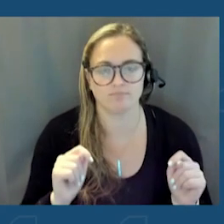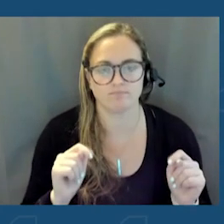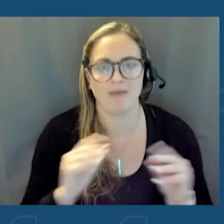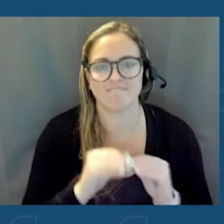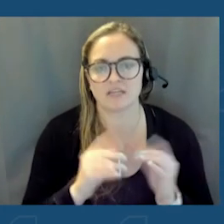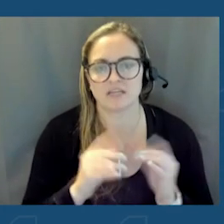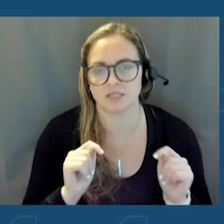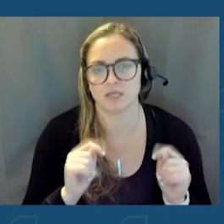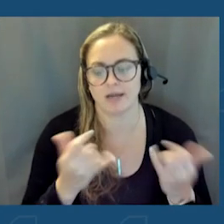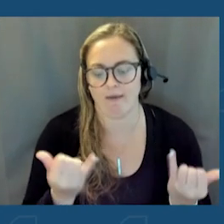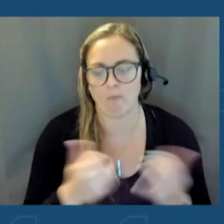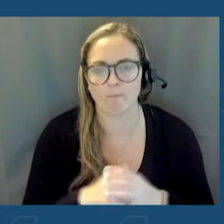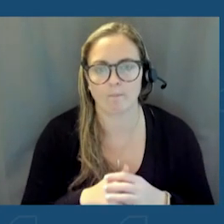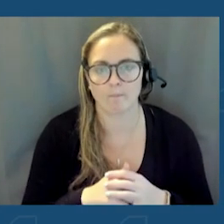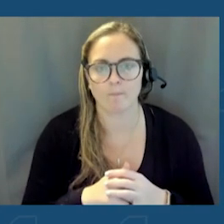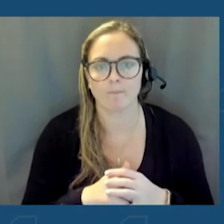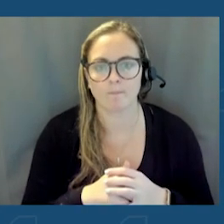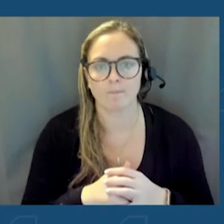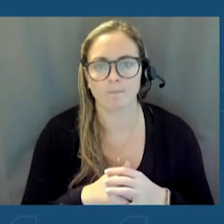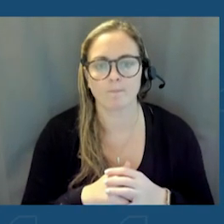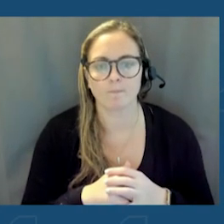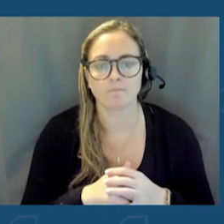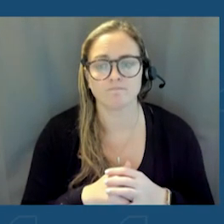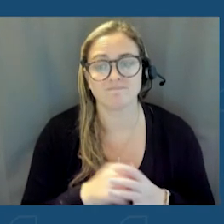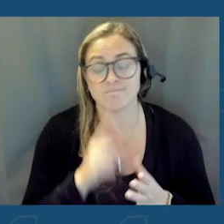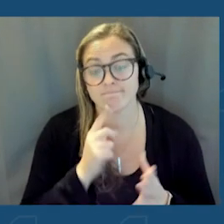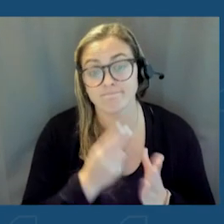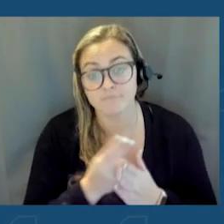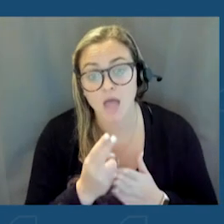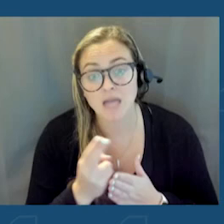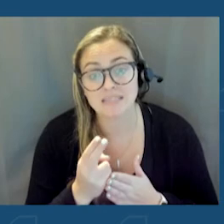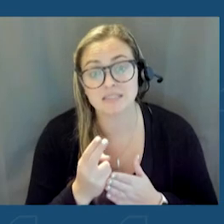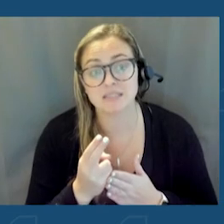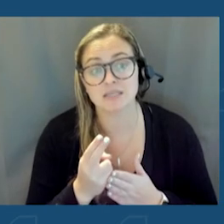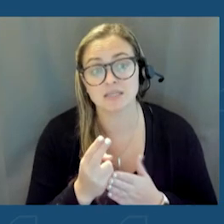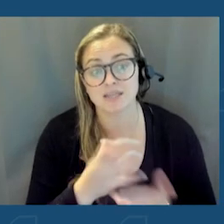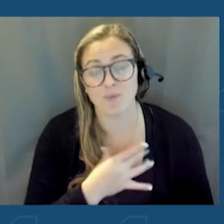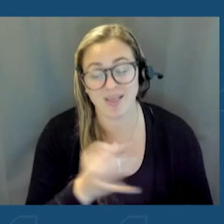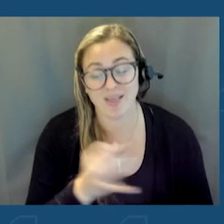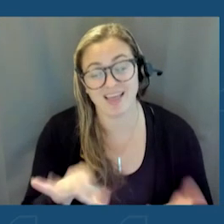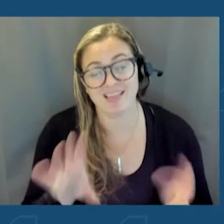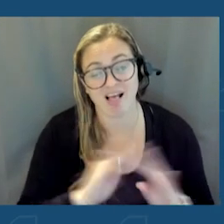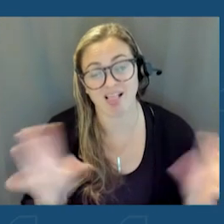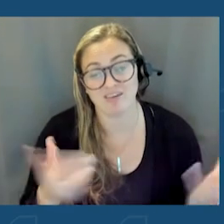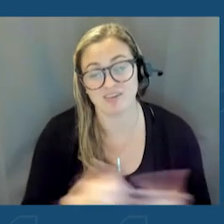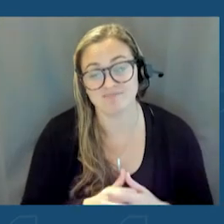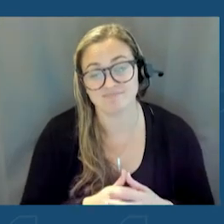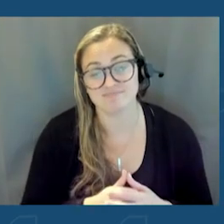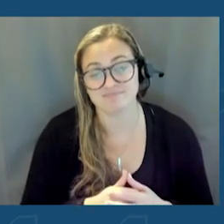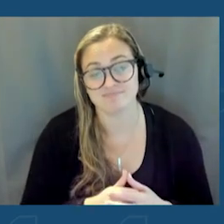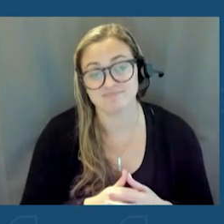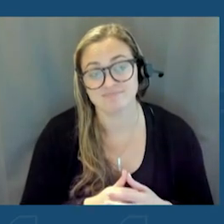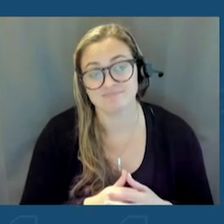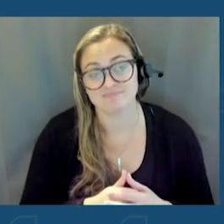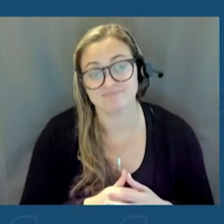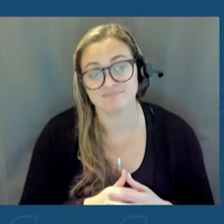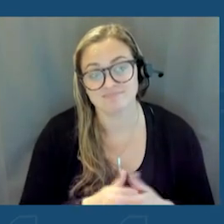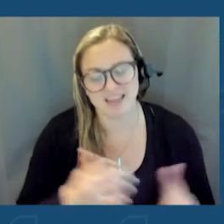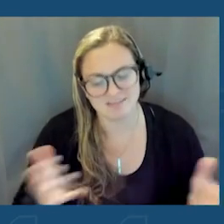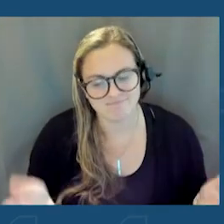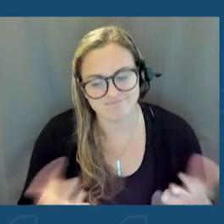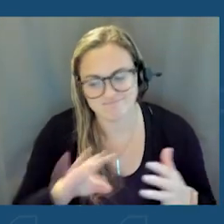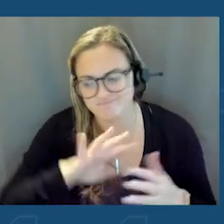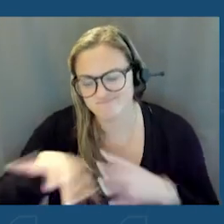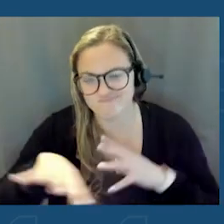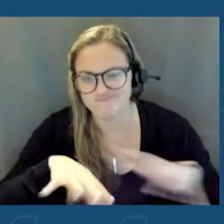now. And quite frankly, in the state police, we like that sort of clarity. It pushes out some distractions and we get